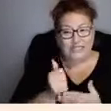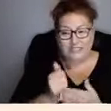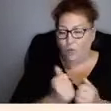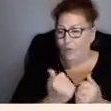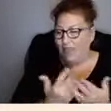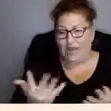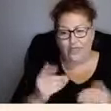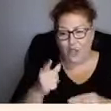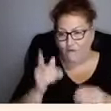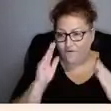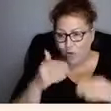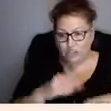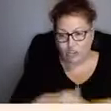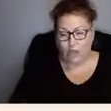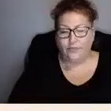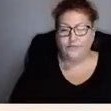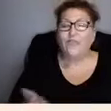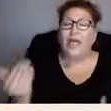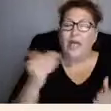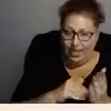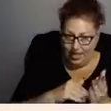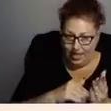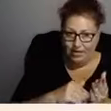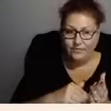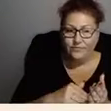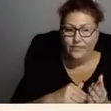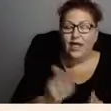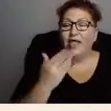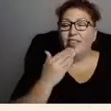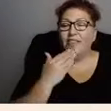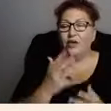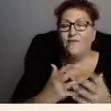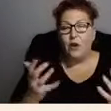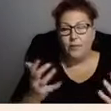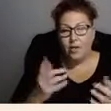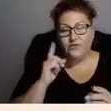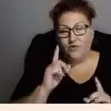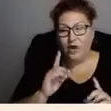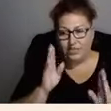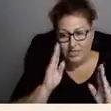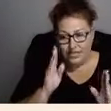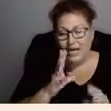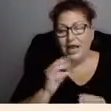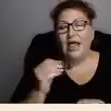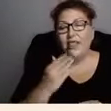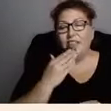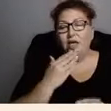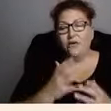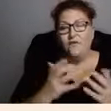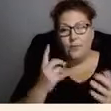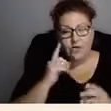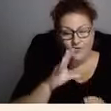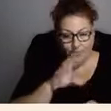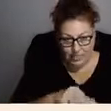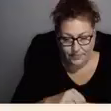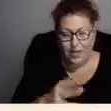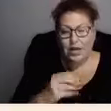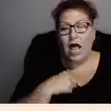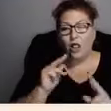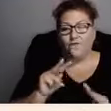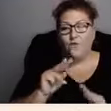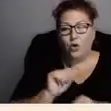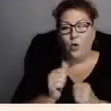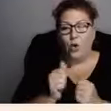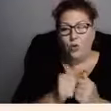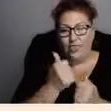on. Again, thank you very much for attending, and thank you very much for participating. And I look forward to working with each and every